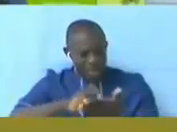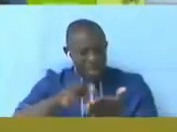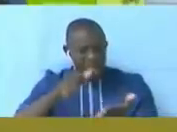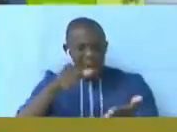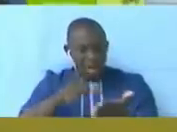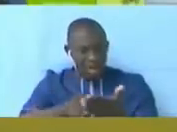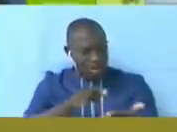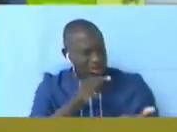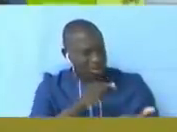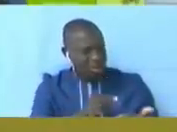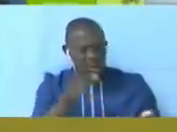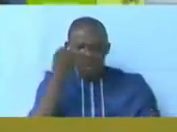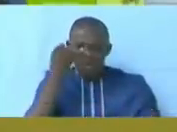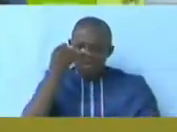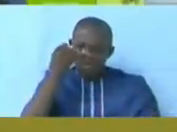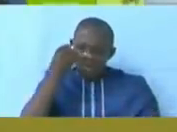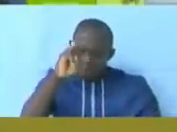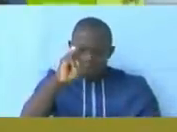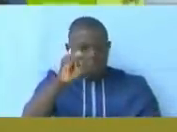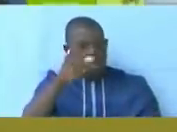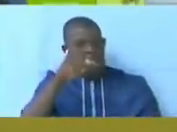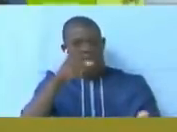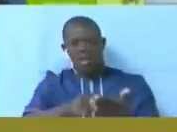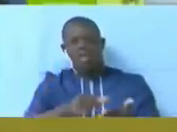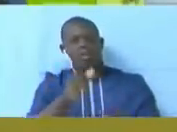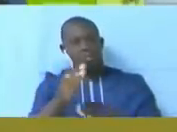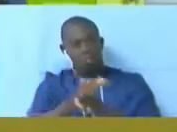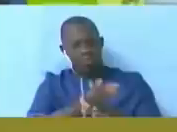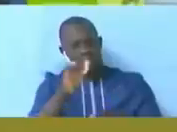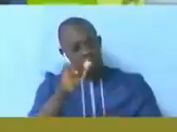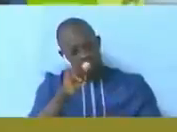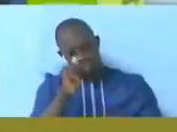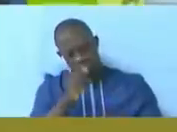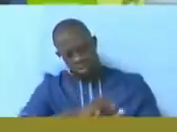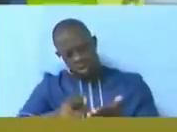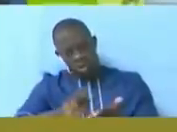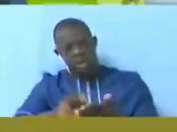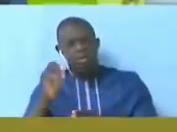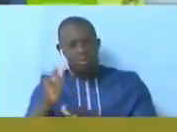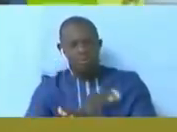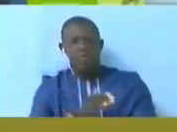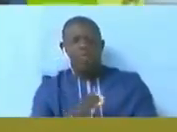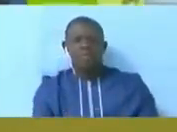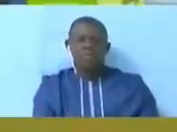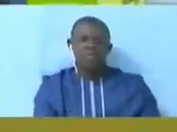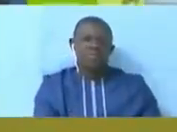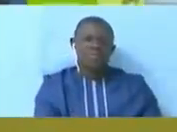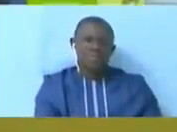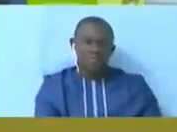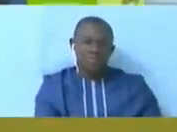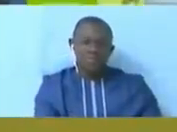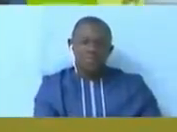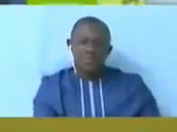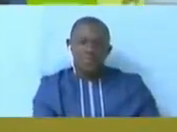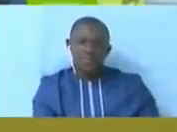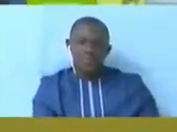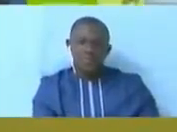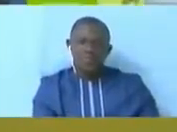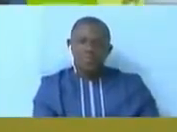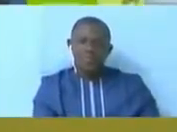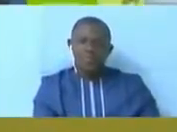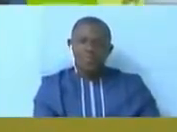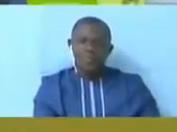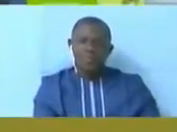letter o men sa fenu sojar nyaton ko e farafeni bari nak men na tante jabi wolem sojarul bela nyaton ko te otumo ka fay Babkar